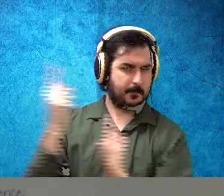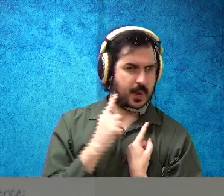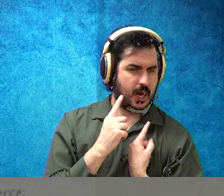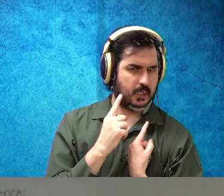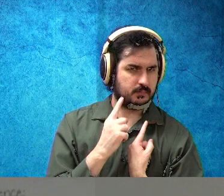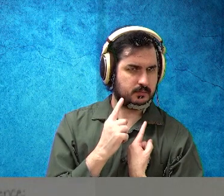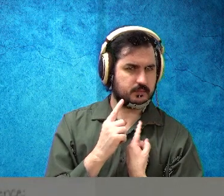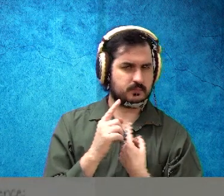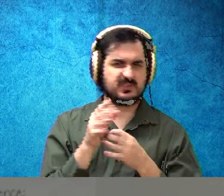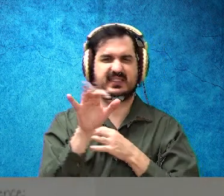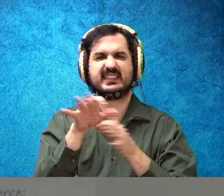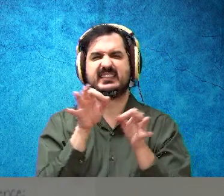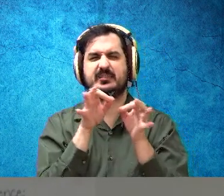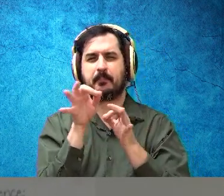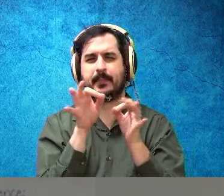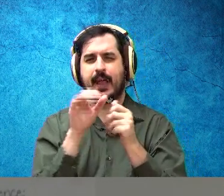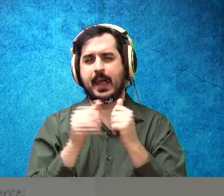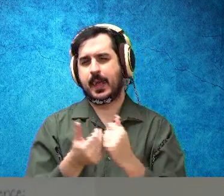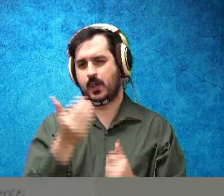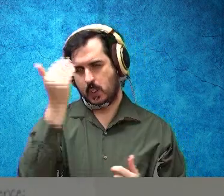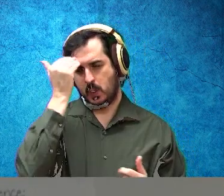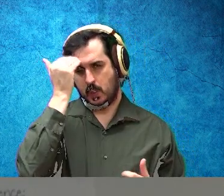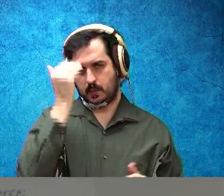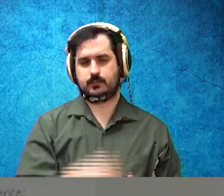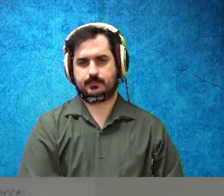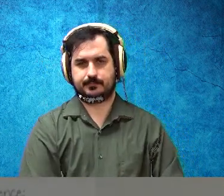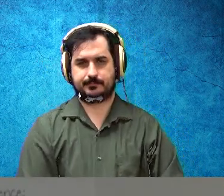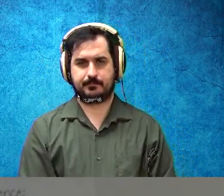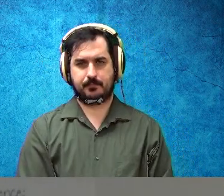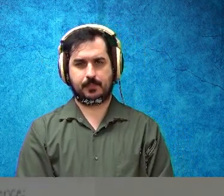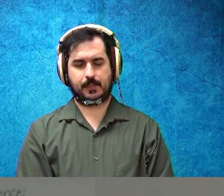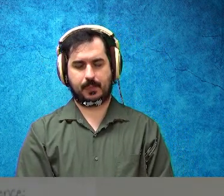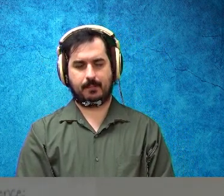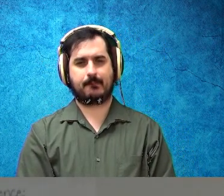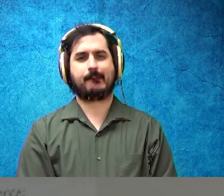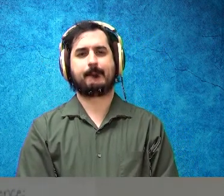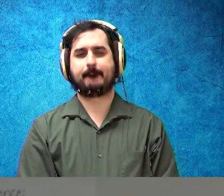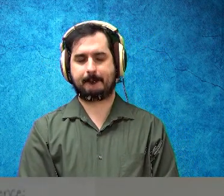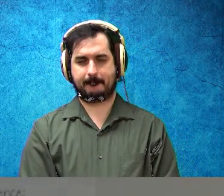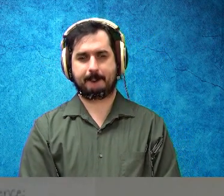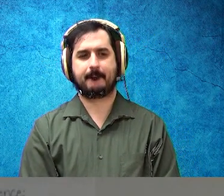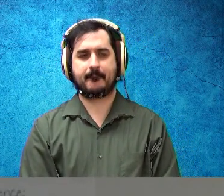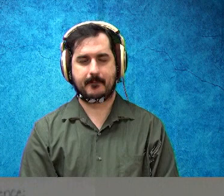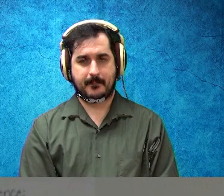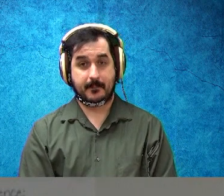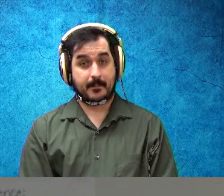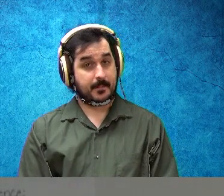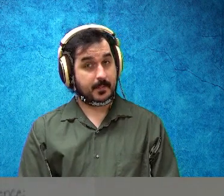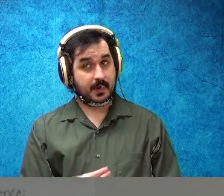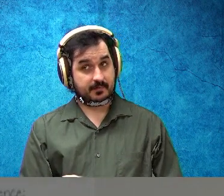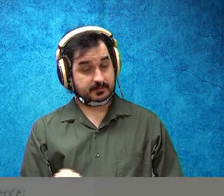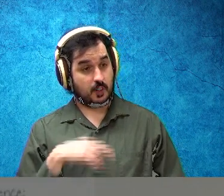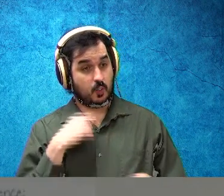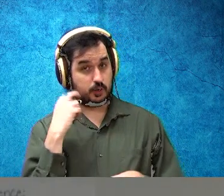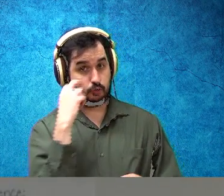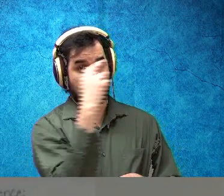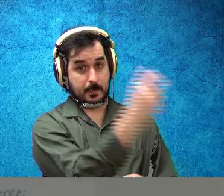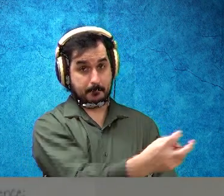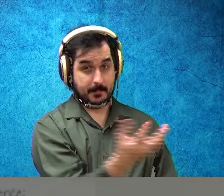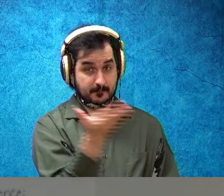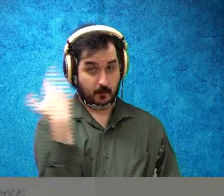Okay? So, Have you ever taken a trip?